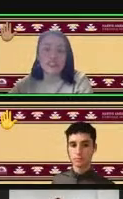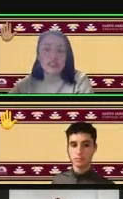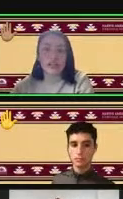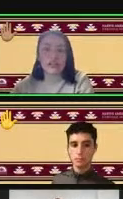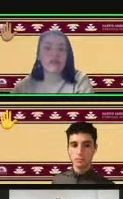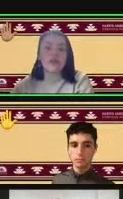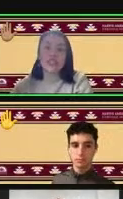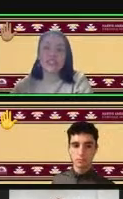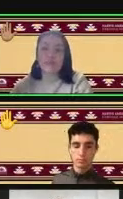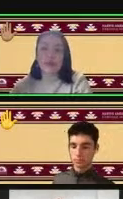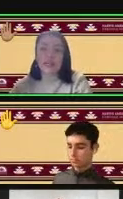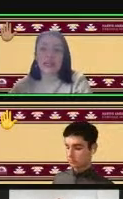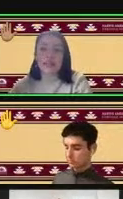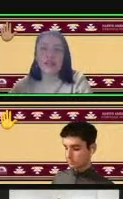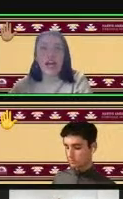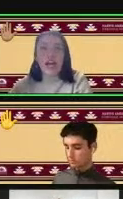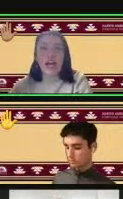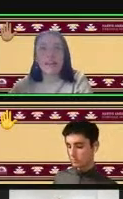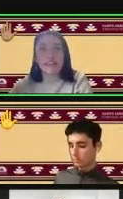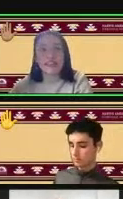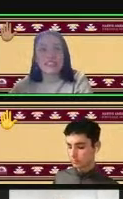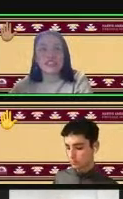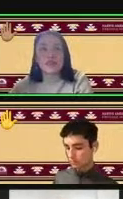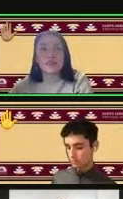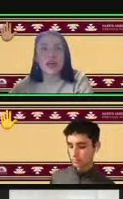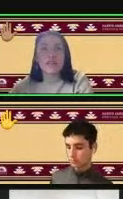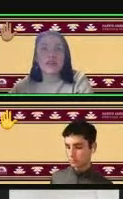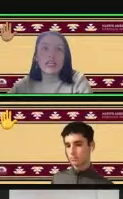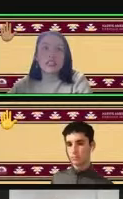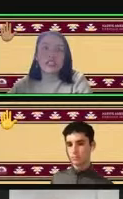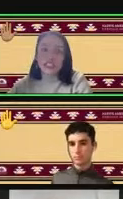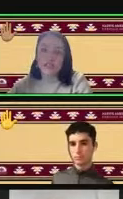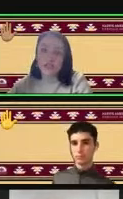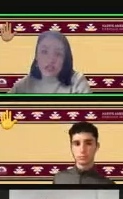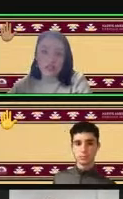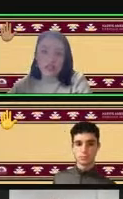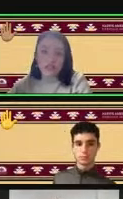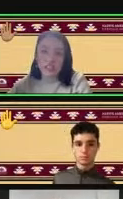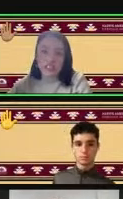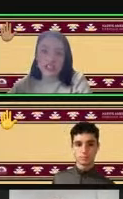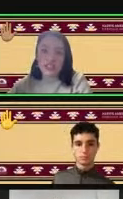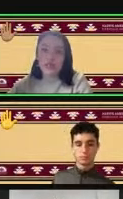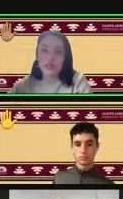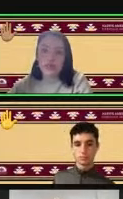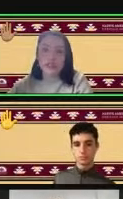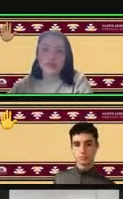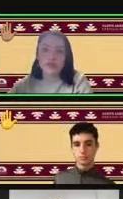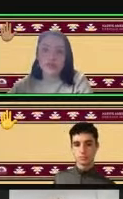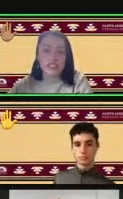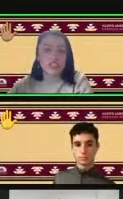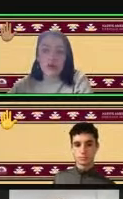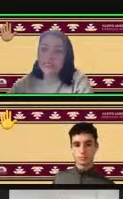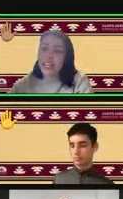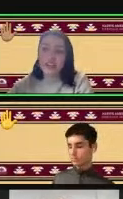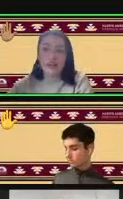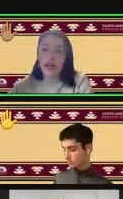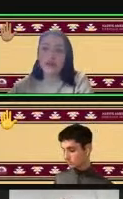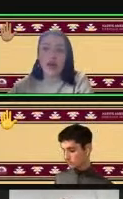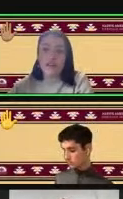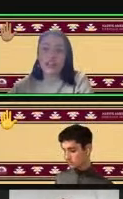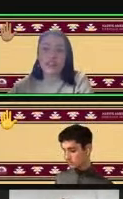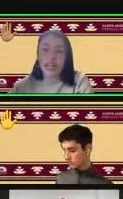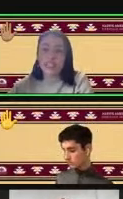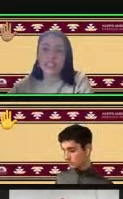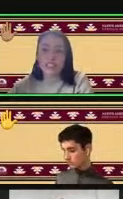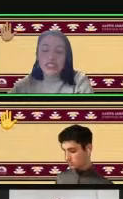for us to try, you know, to highlight this in terms of searching for a new leader for a district, somebody who is willing to show up and say, hey, you know what, I don't